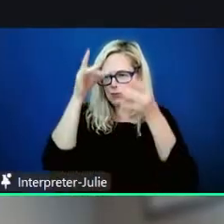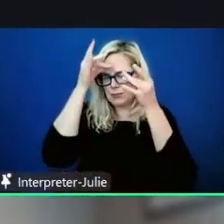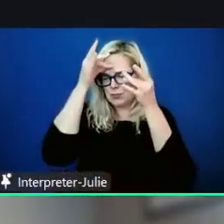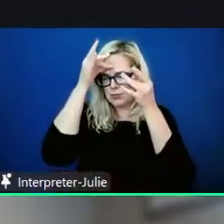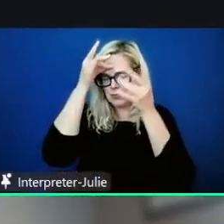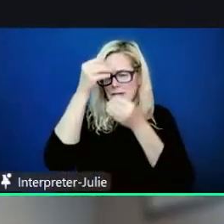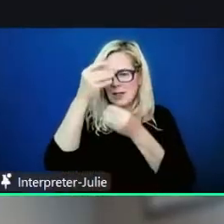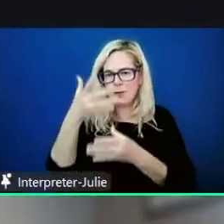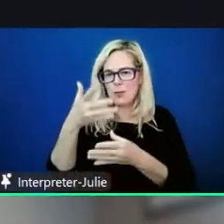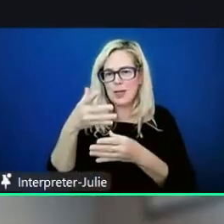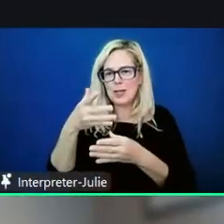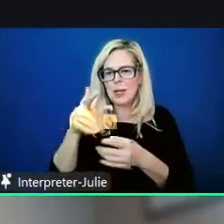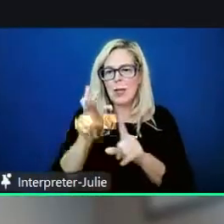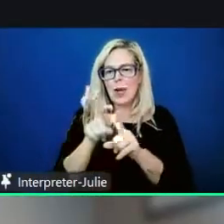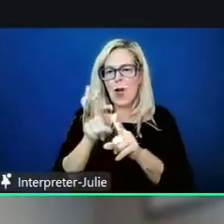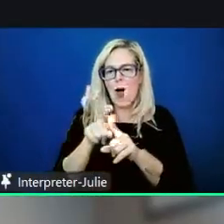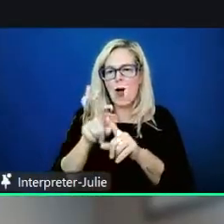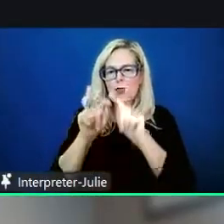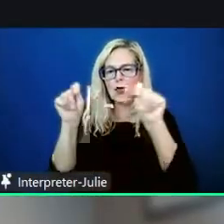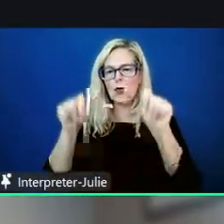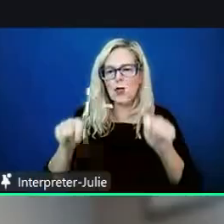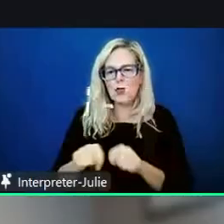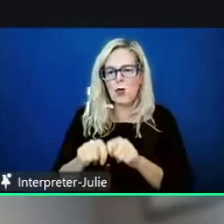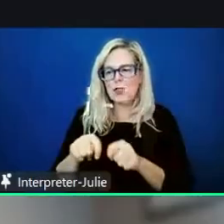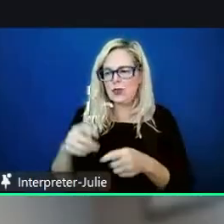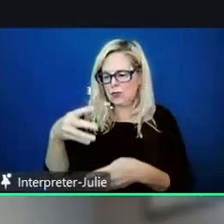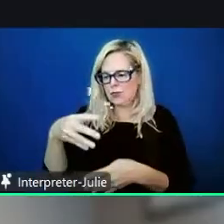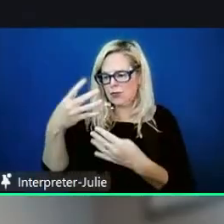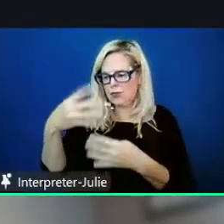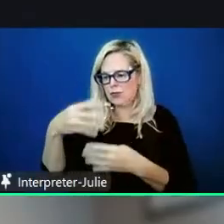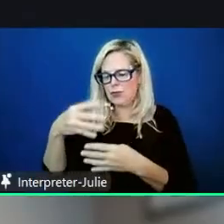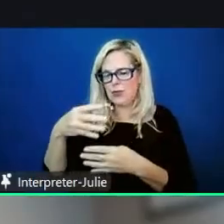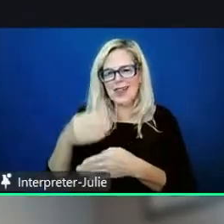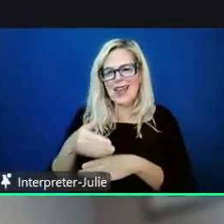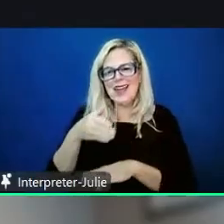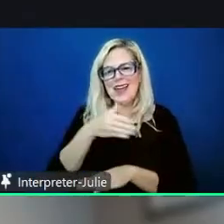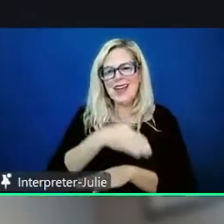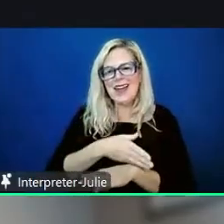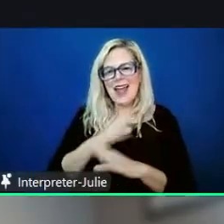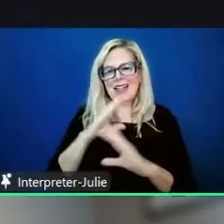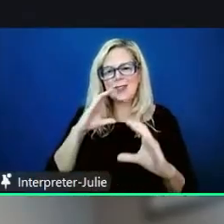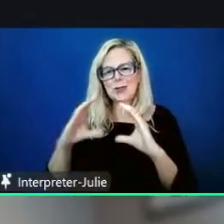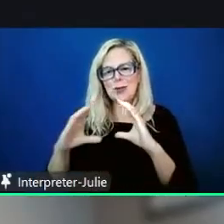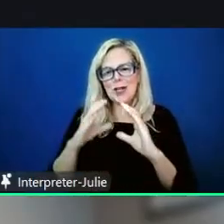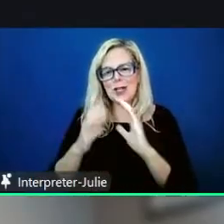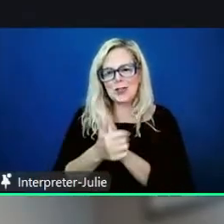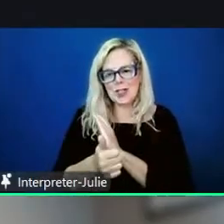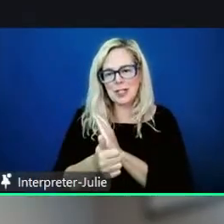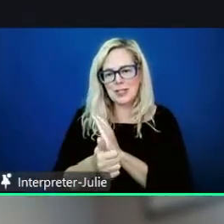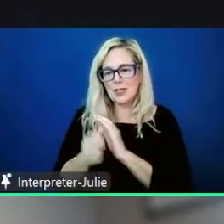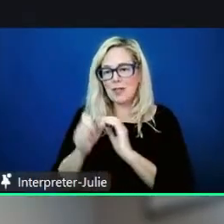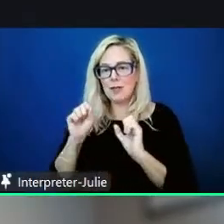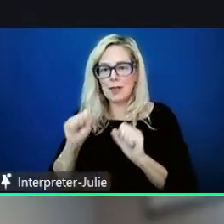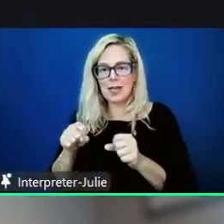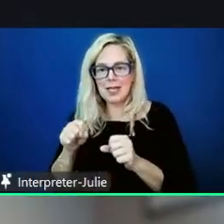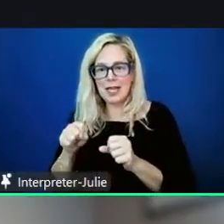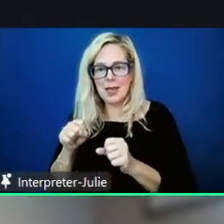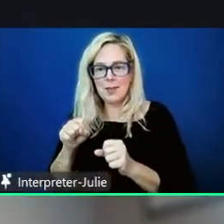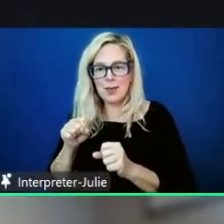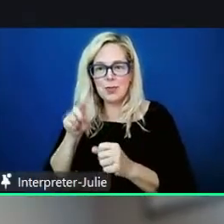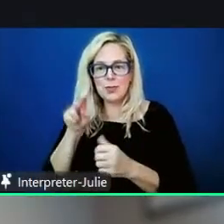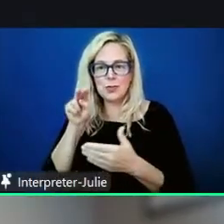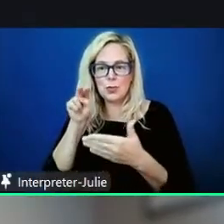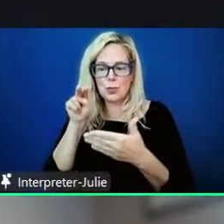review of the transcripts can enhance physician communication skills from being able to read what the language is being